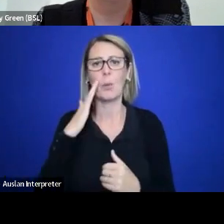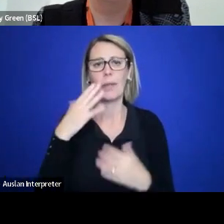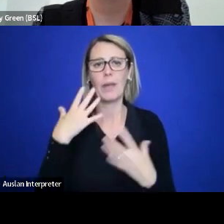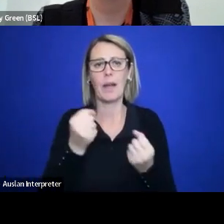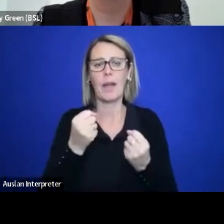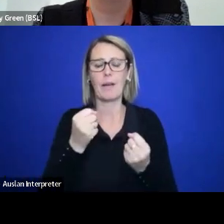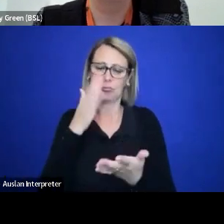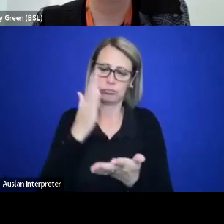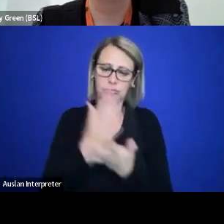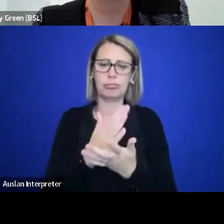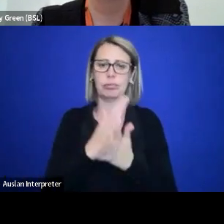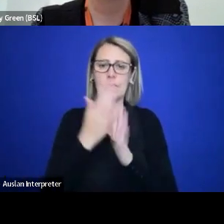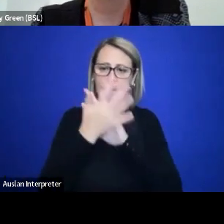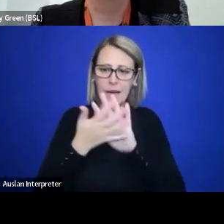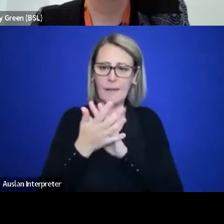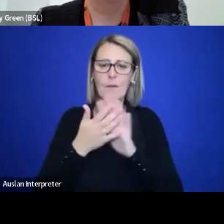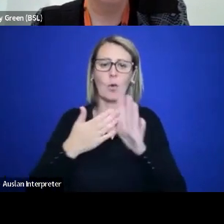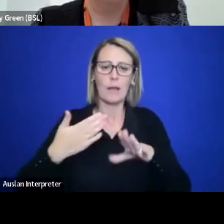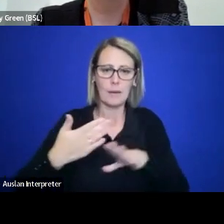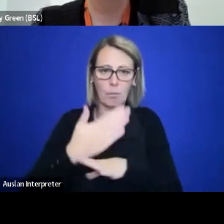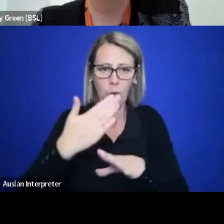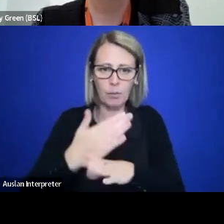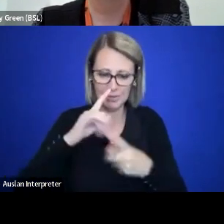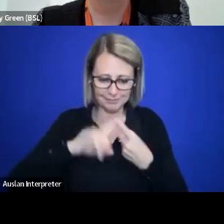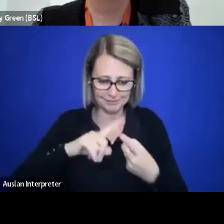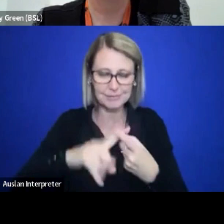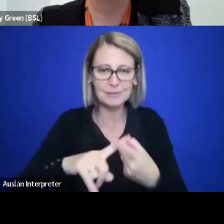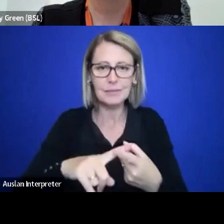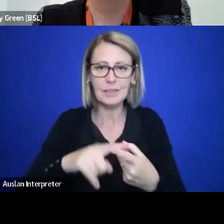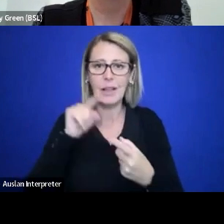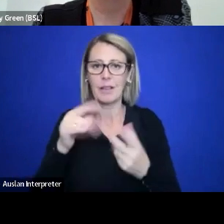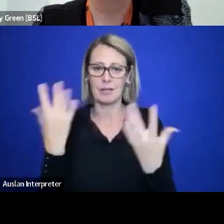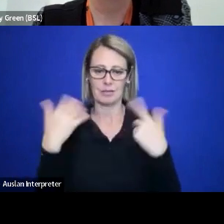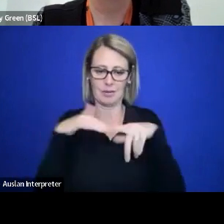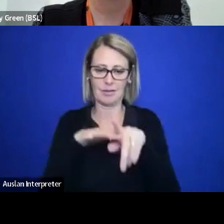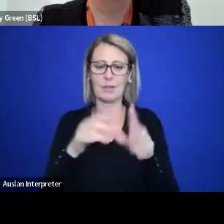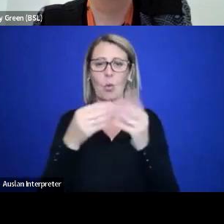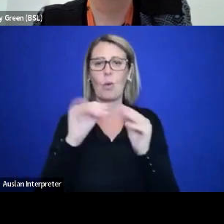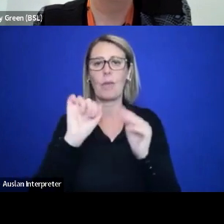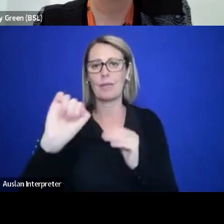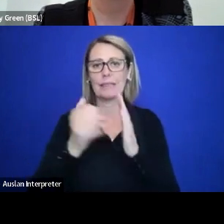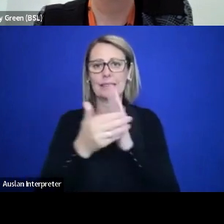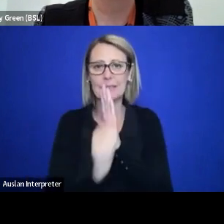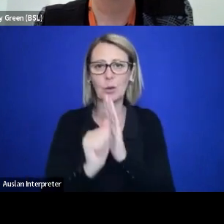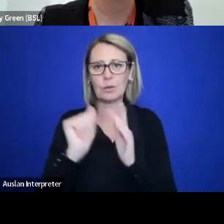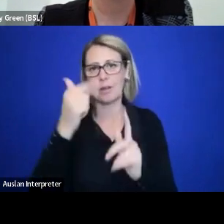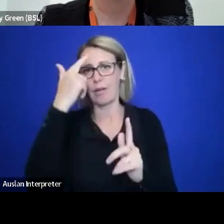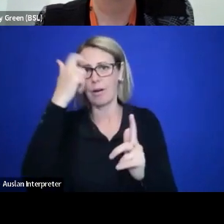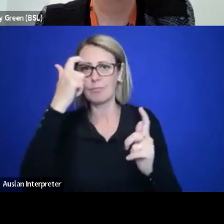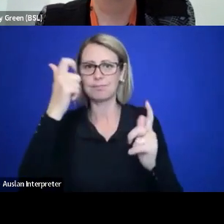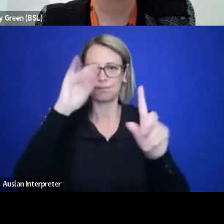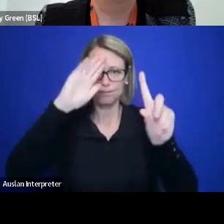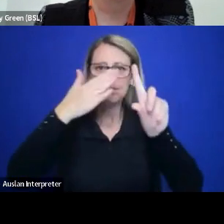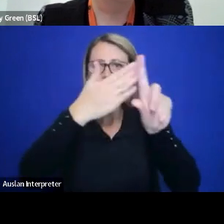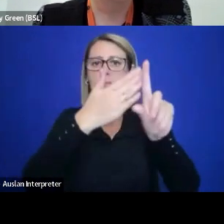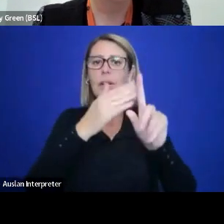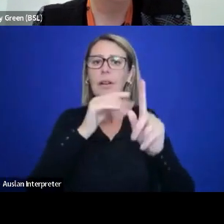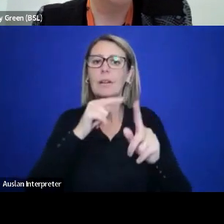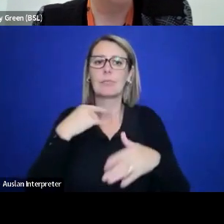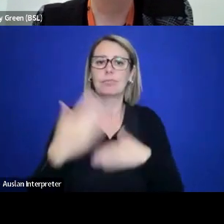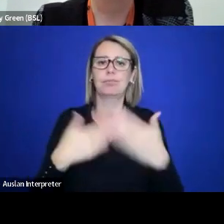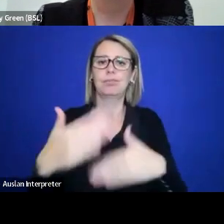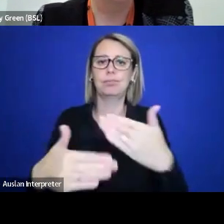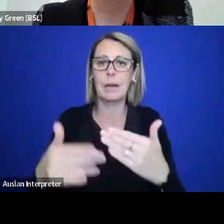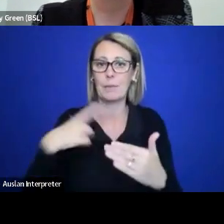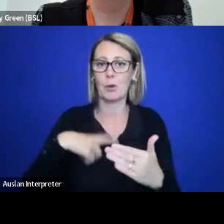and sustainable employment that aligns with their skills and aspiration, it fast-tracks settlement. As having